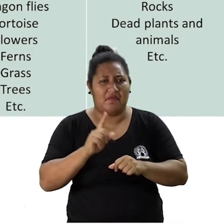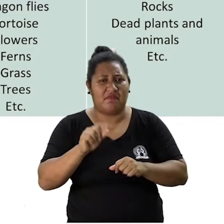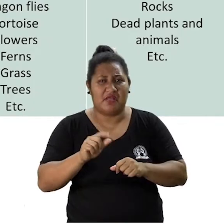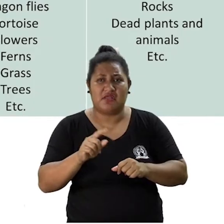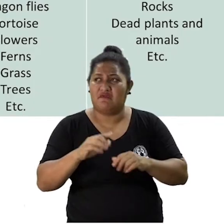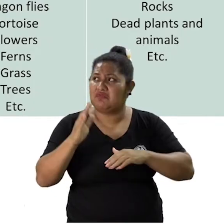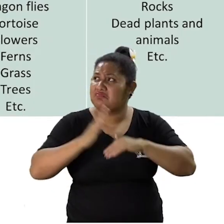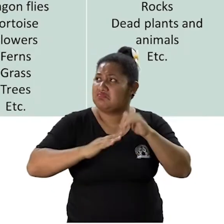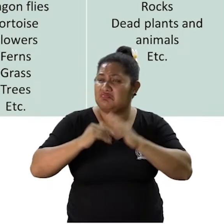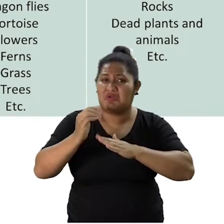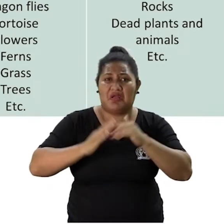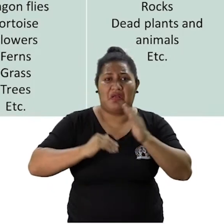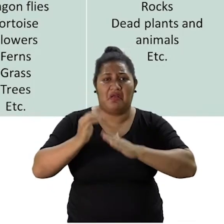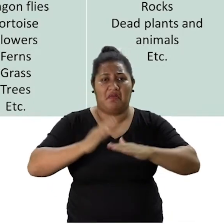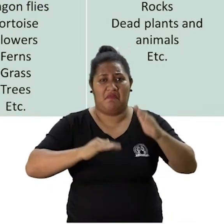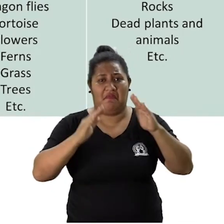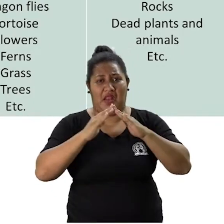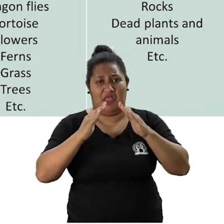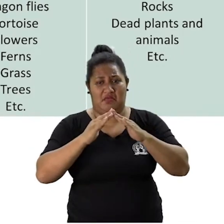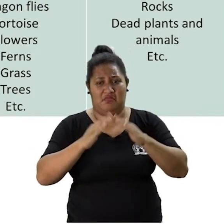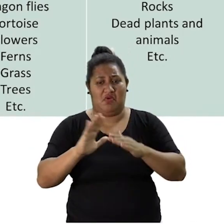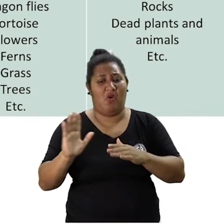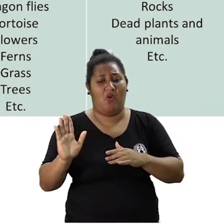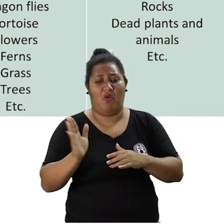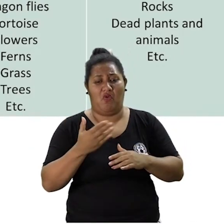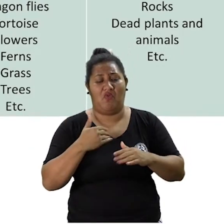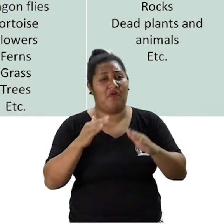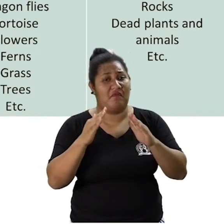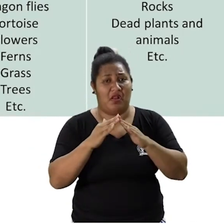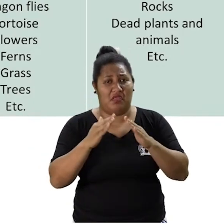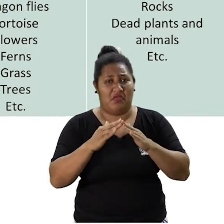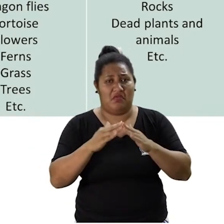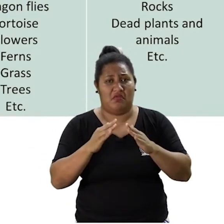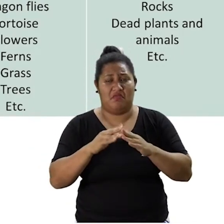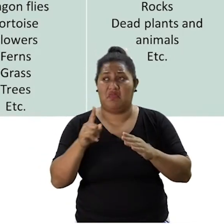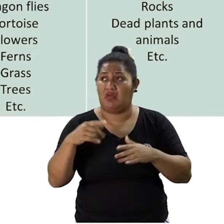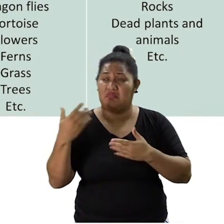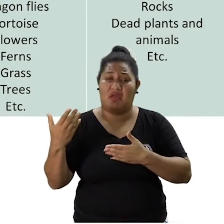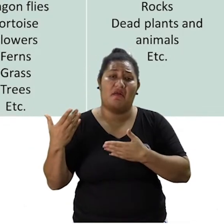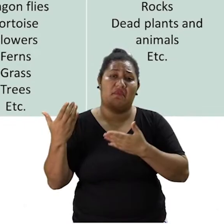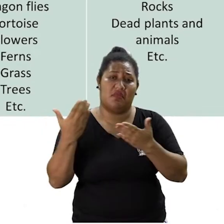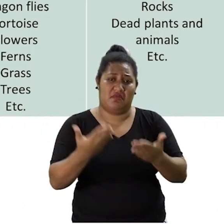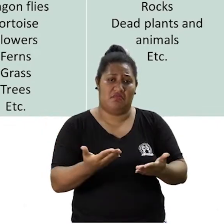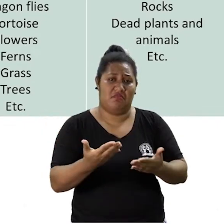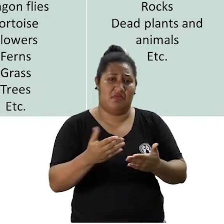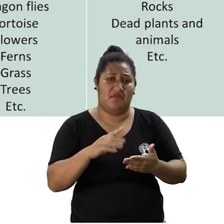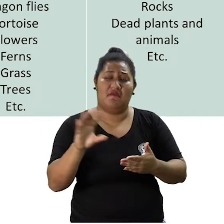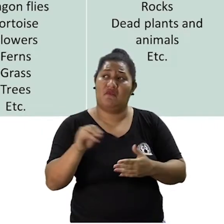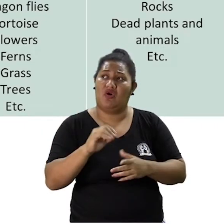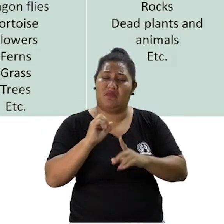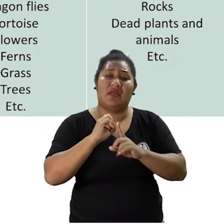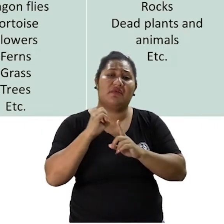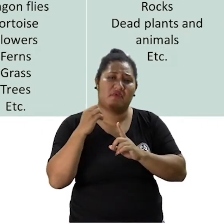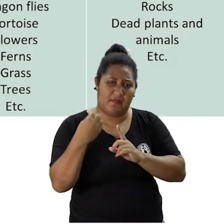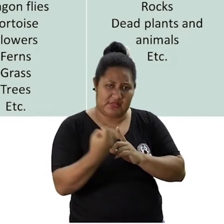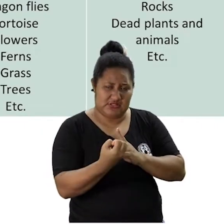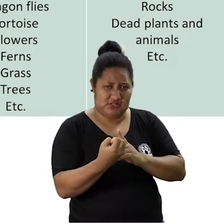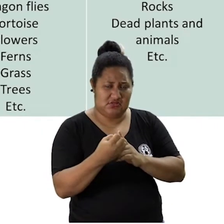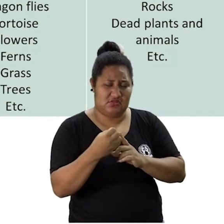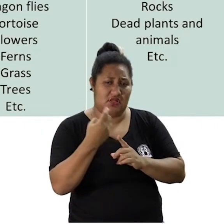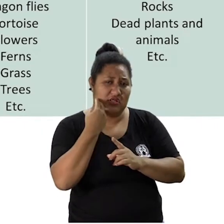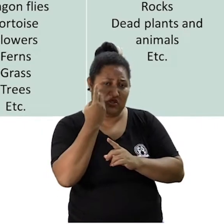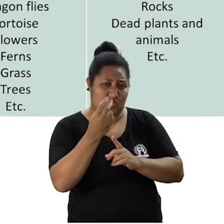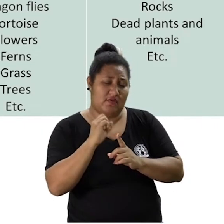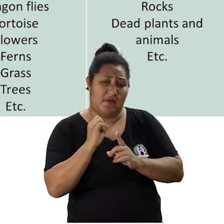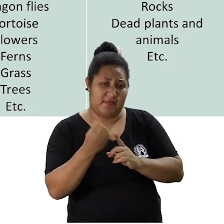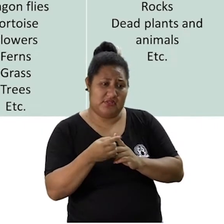le whale. Vaenga uma o le whale. Ia, o vaenga na au mai I le si o manga whale nātura.